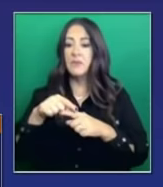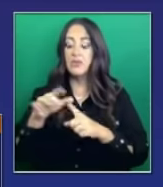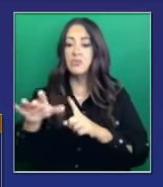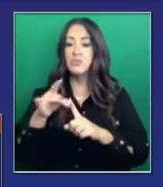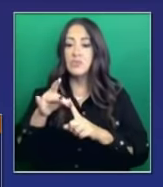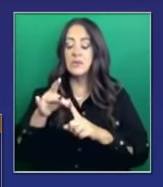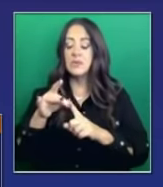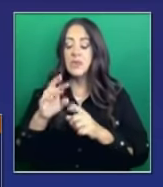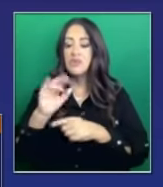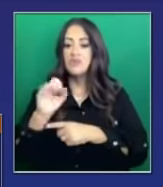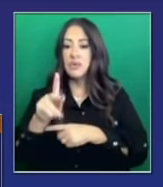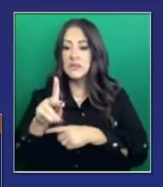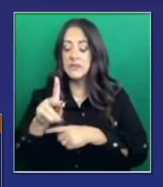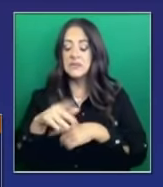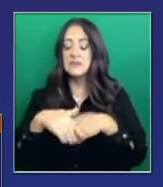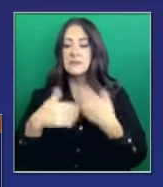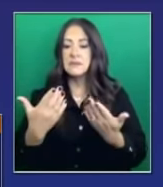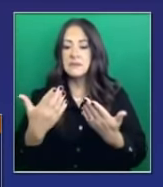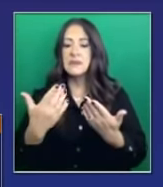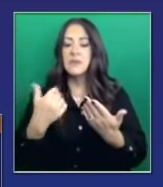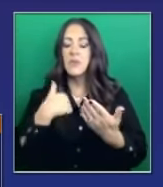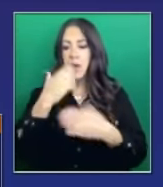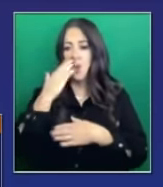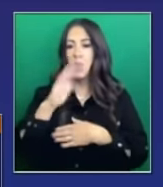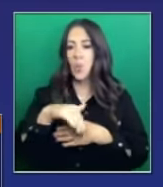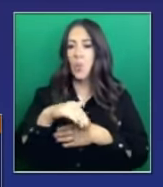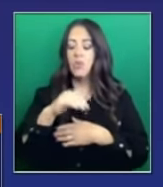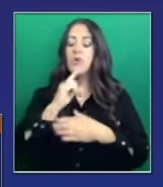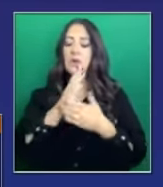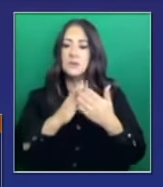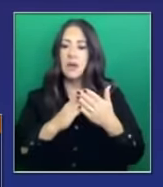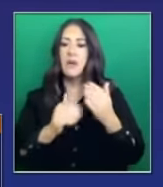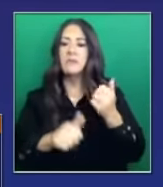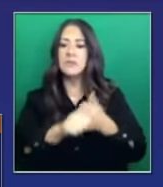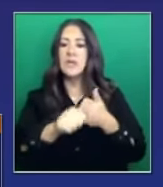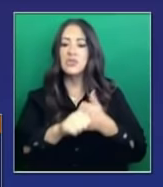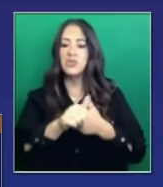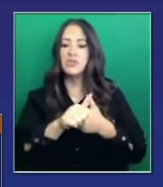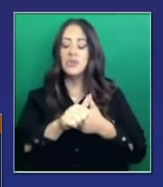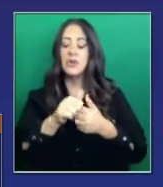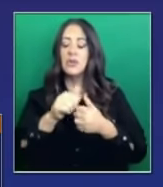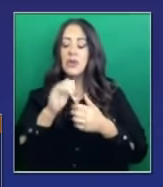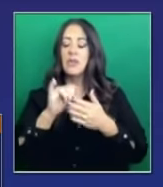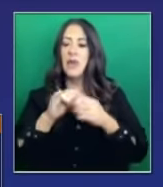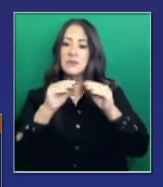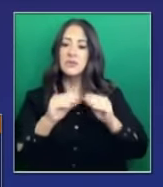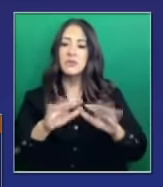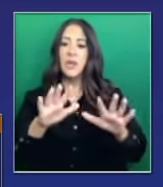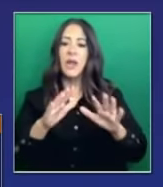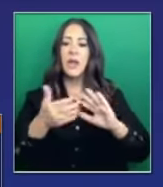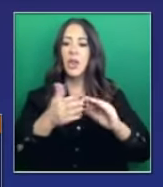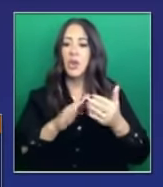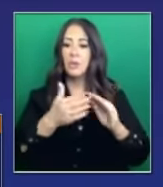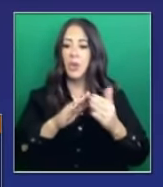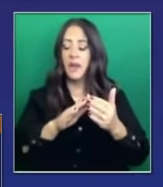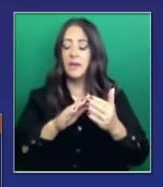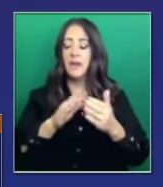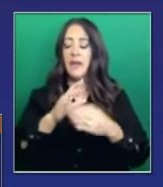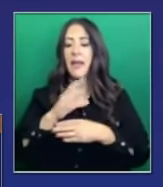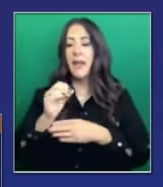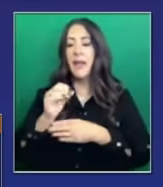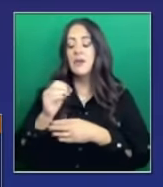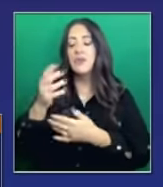the risks associated with the community spread and the associated risks associated with